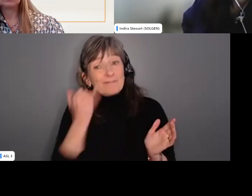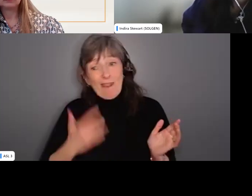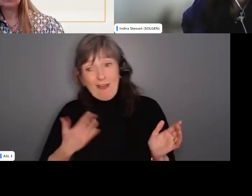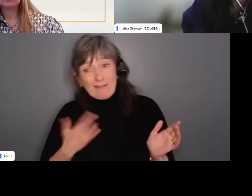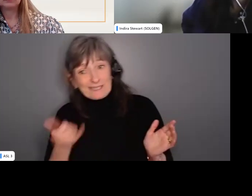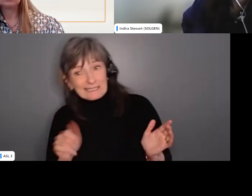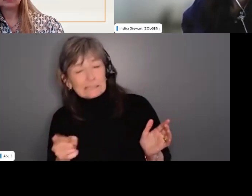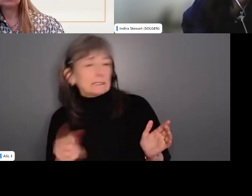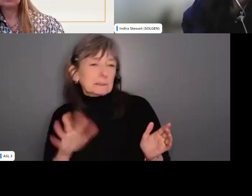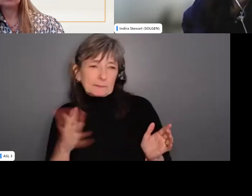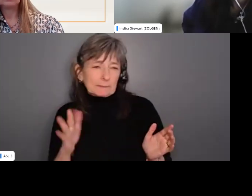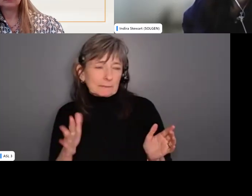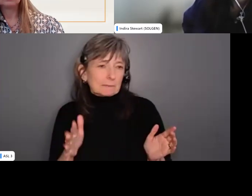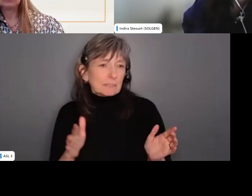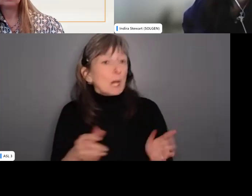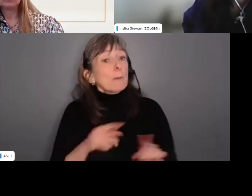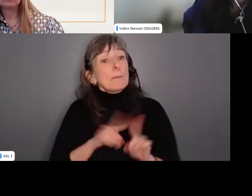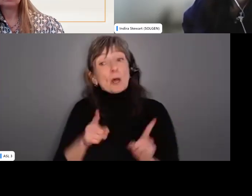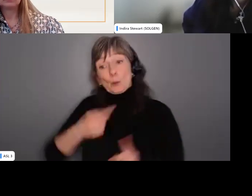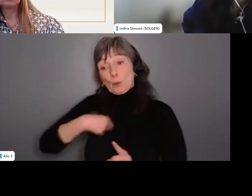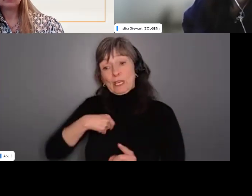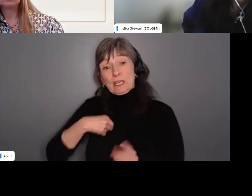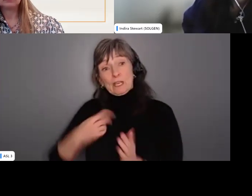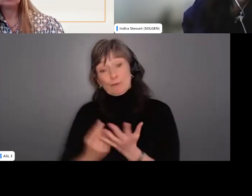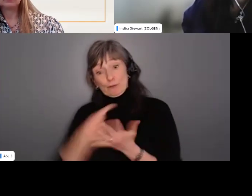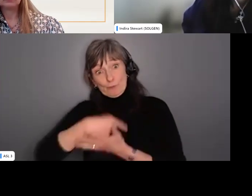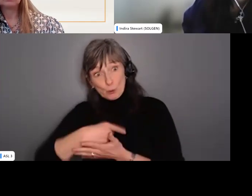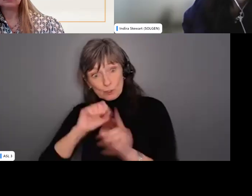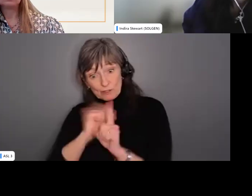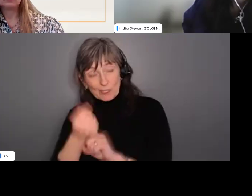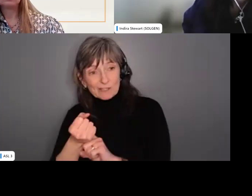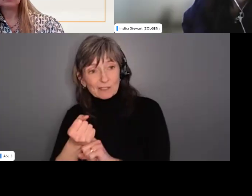do not go back and interview people, things like